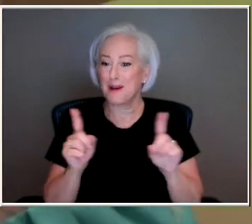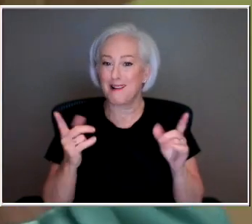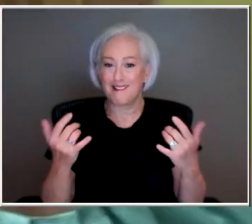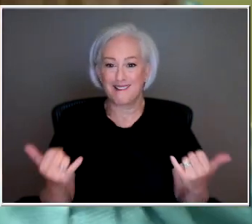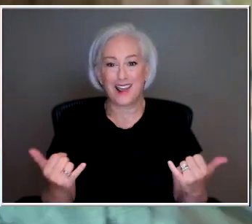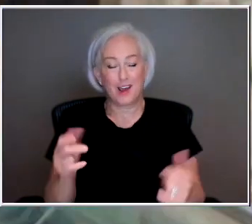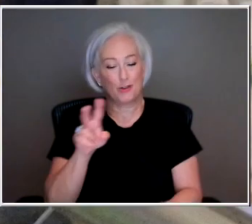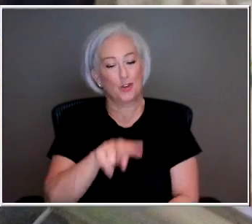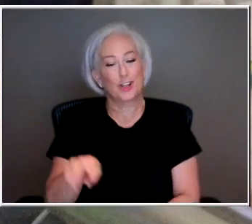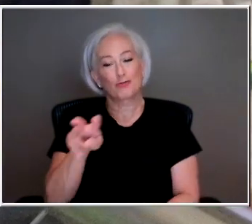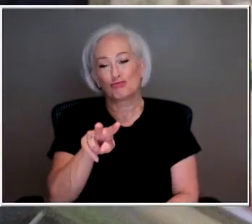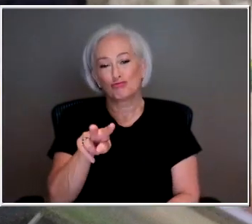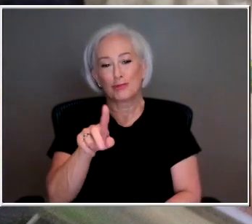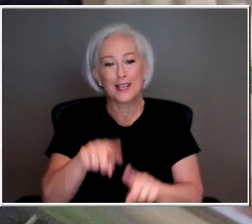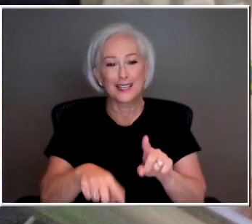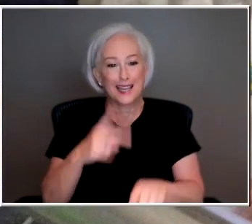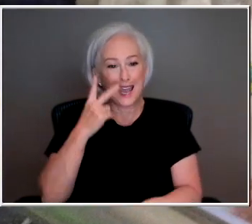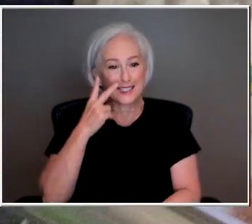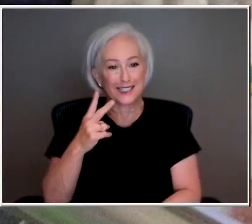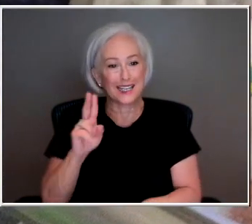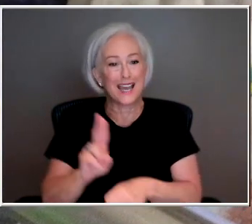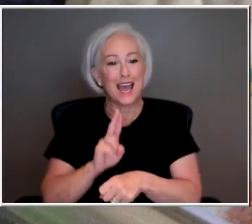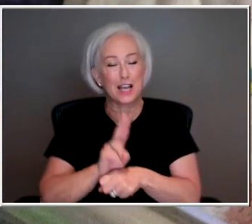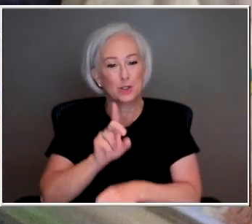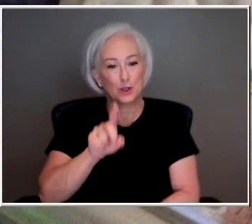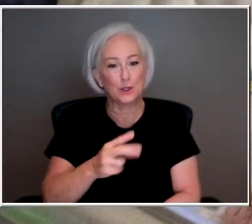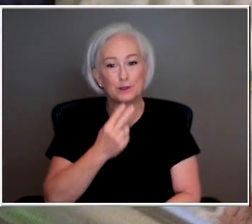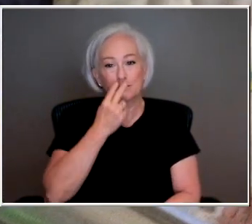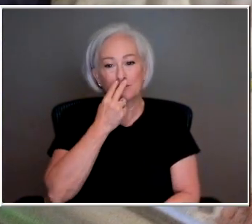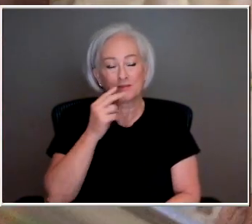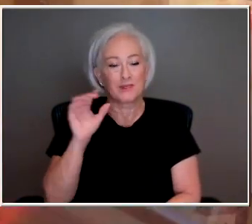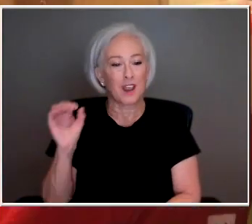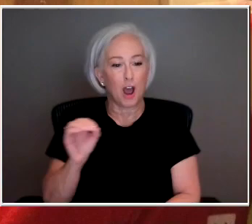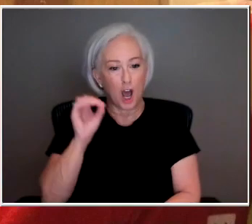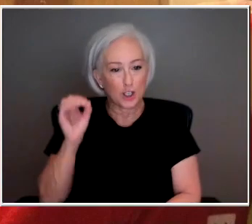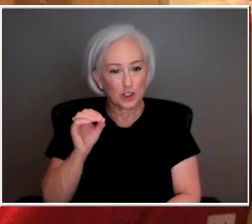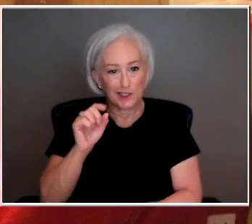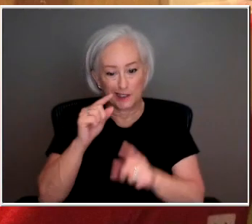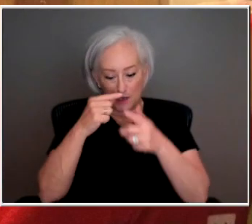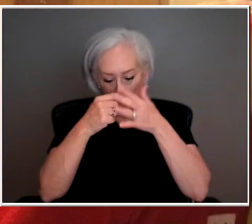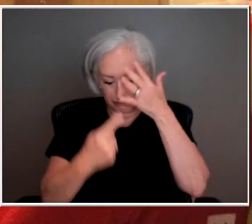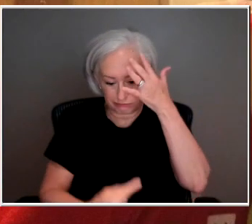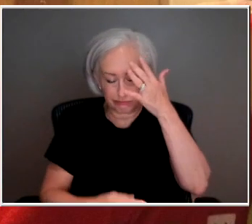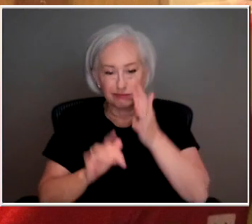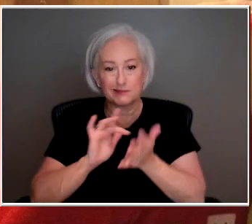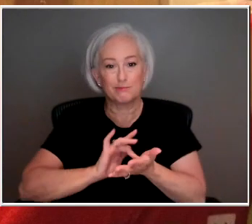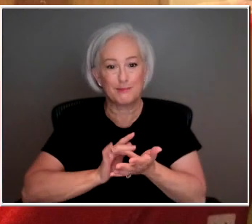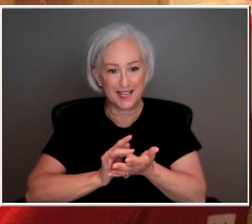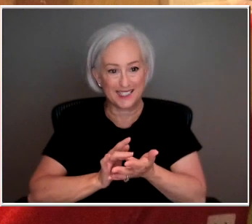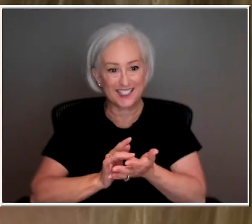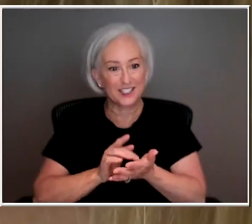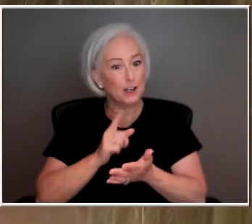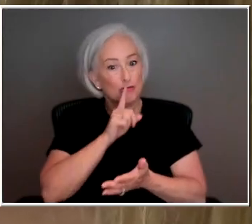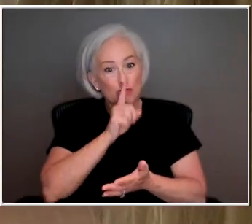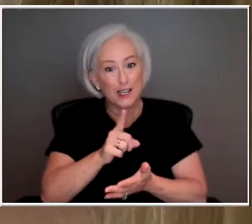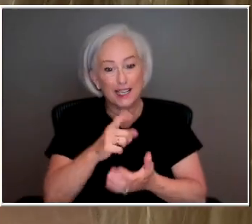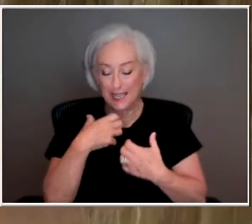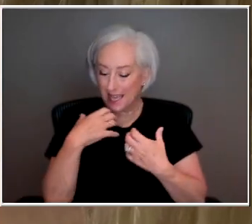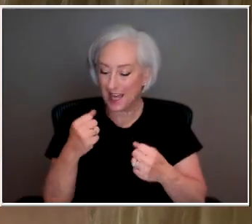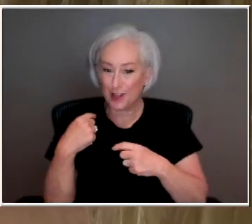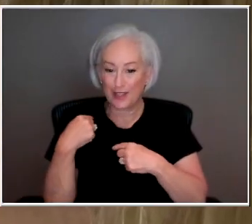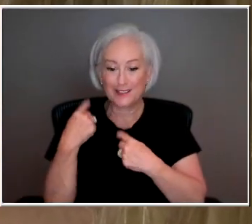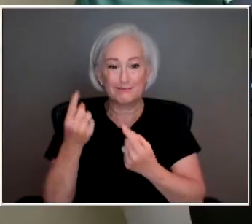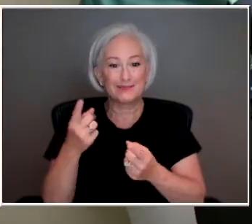was on oxygen. She was on all these medications for her lungs, and she actually has been pretty healthy since she left the NICU. Can you just show off for